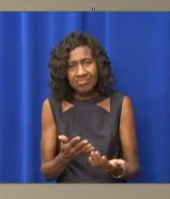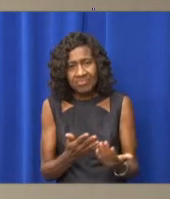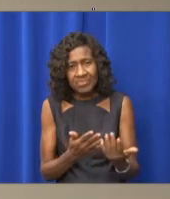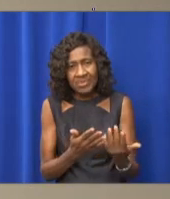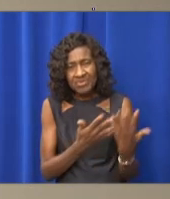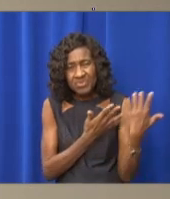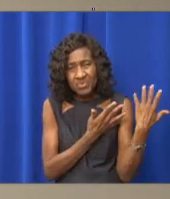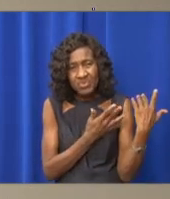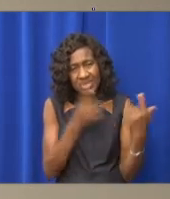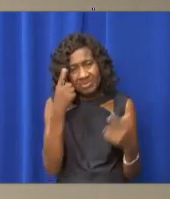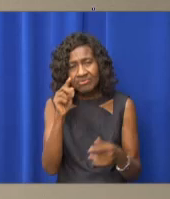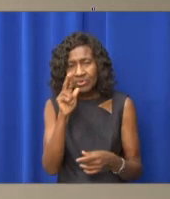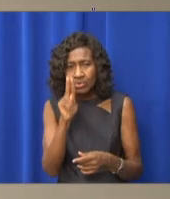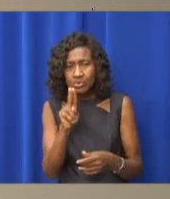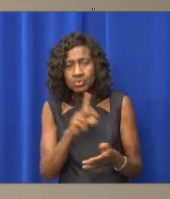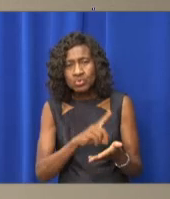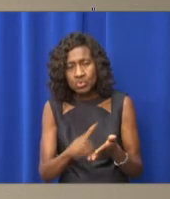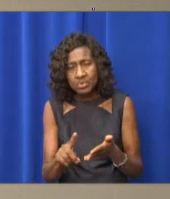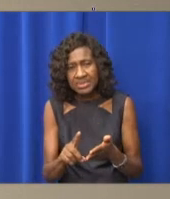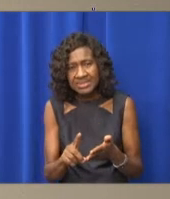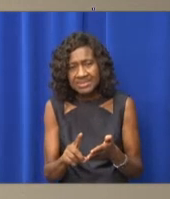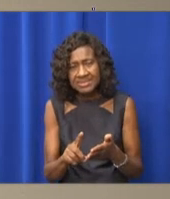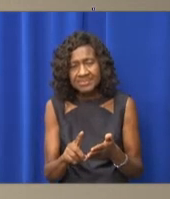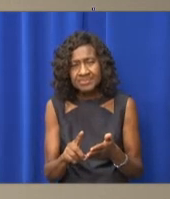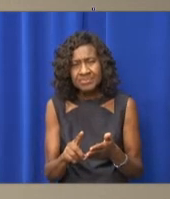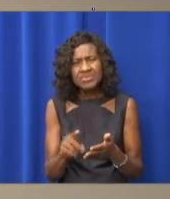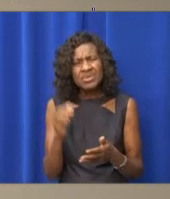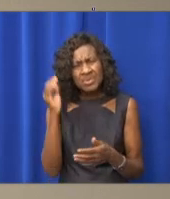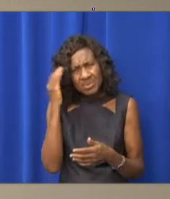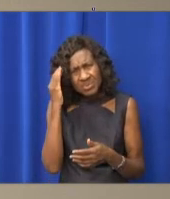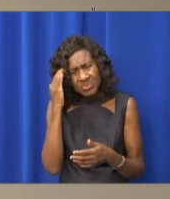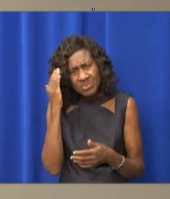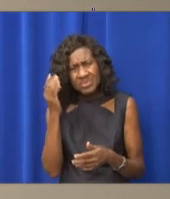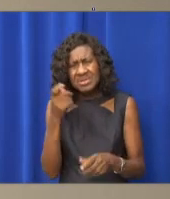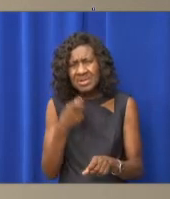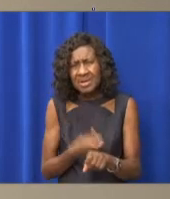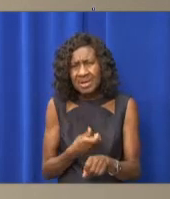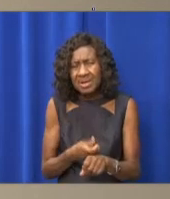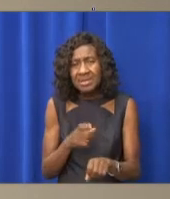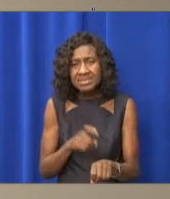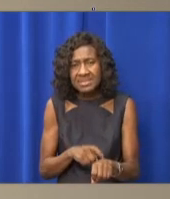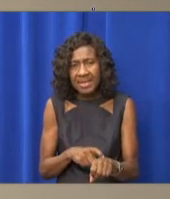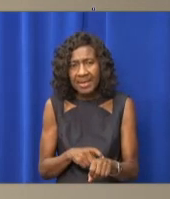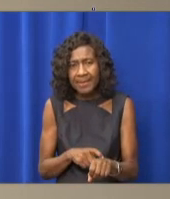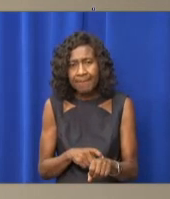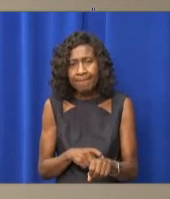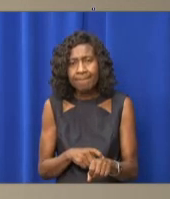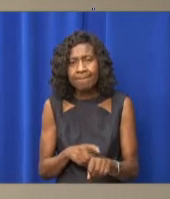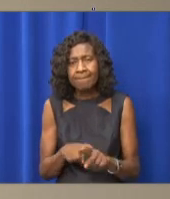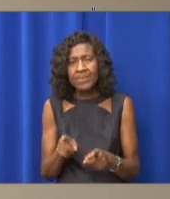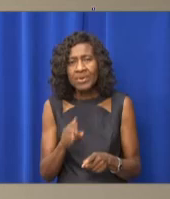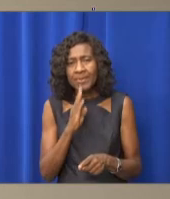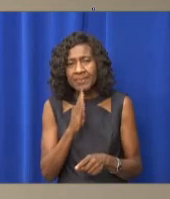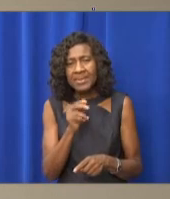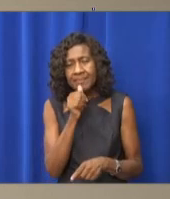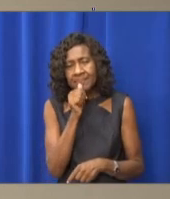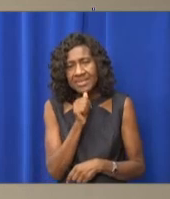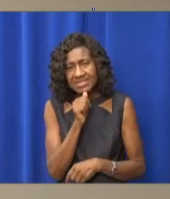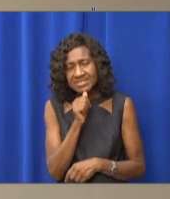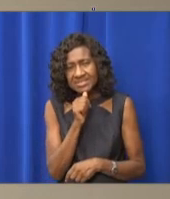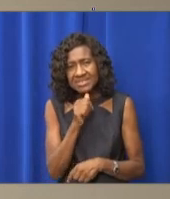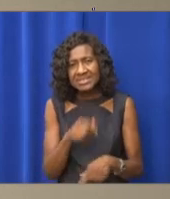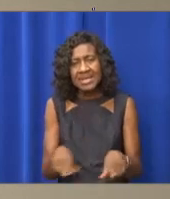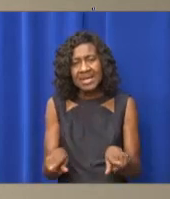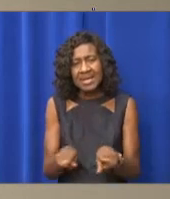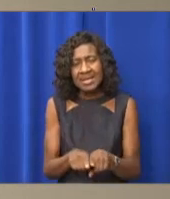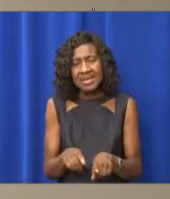2 weeks. We understand these are difficult times, and we sincerely appreciate patience in this regard as we strive to make these